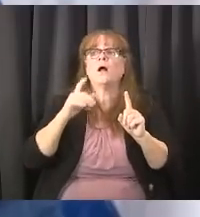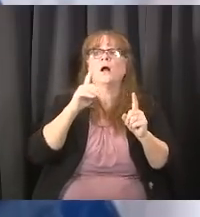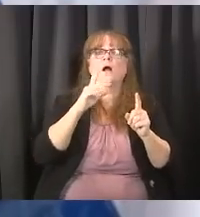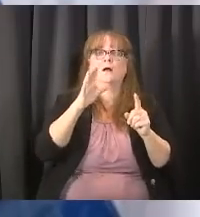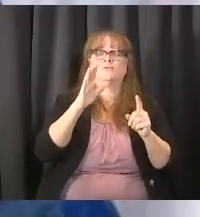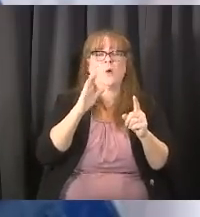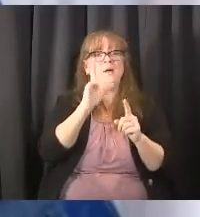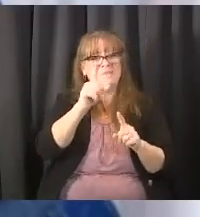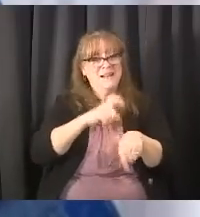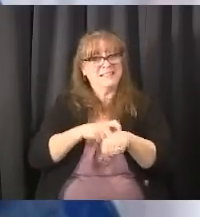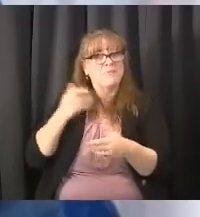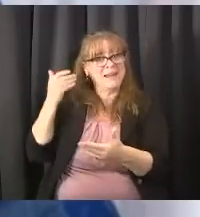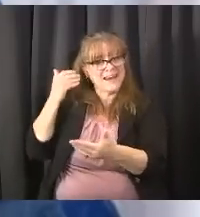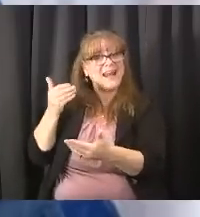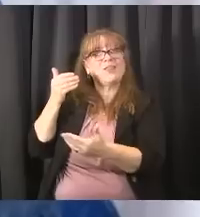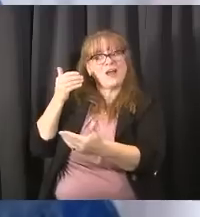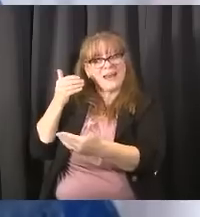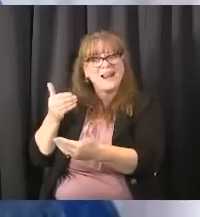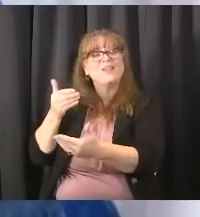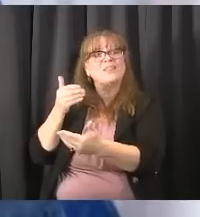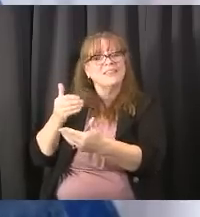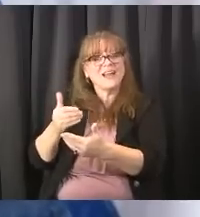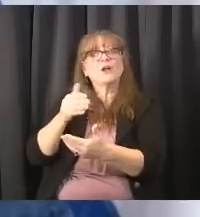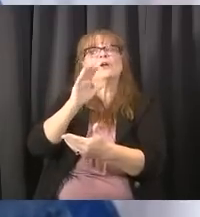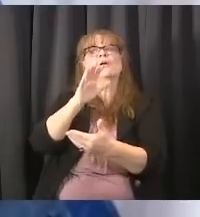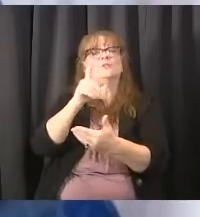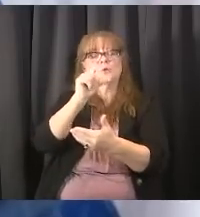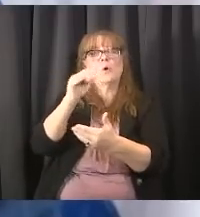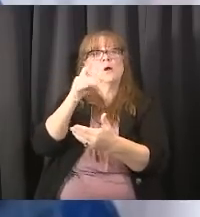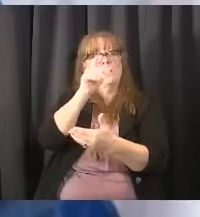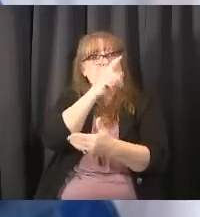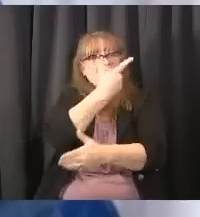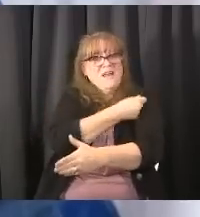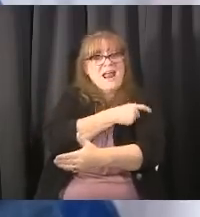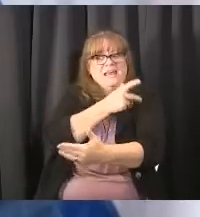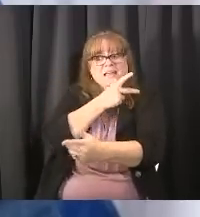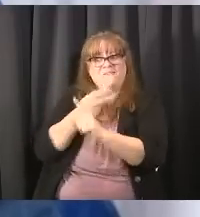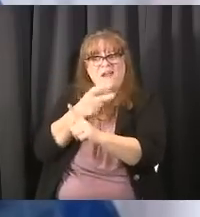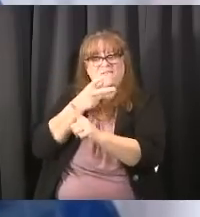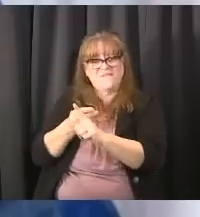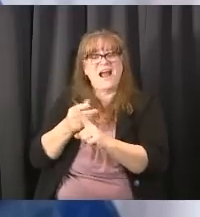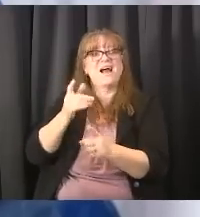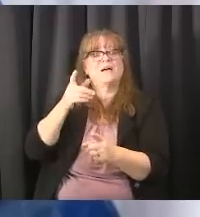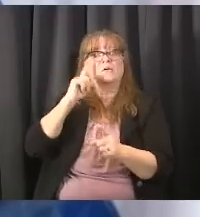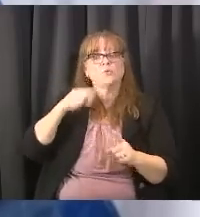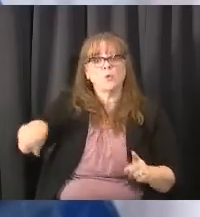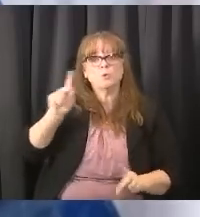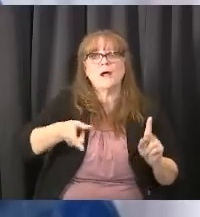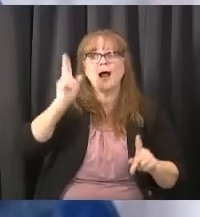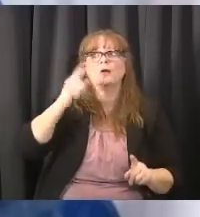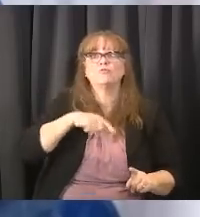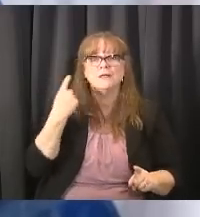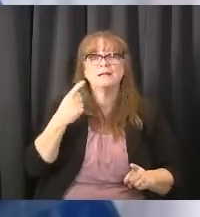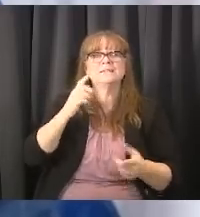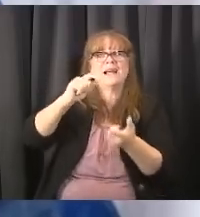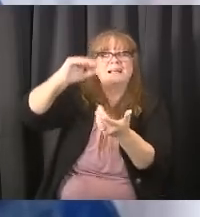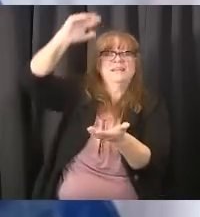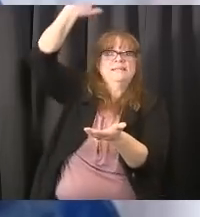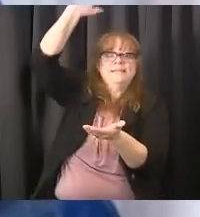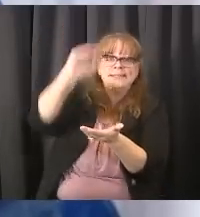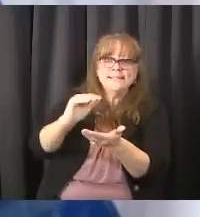most vulnerable, end the pandemic, and allow us to return to our normal lives as soon as